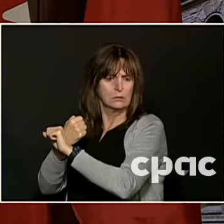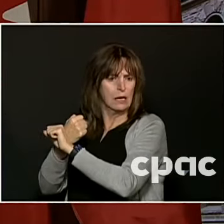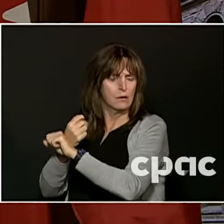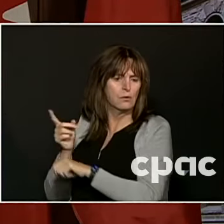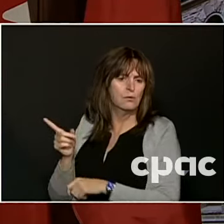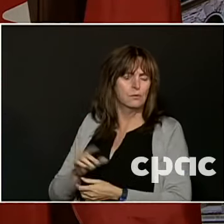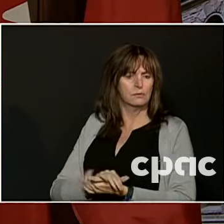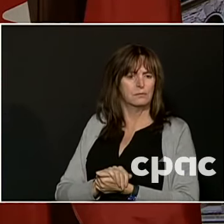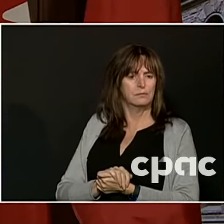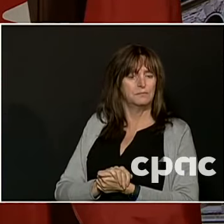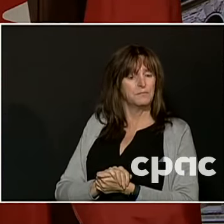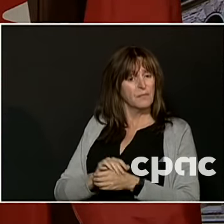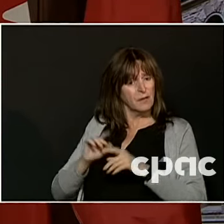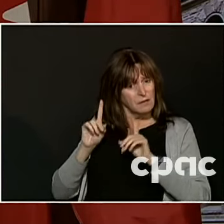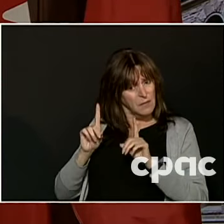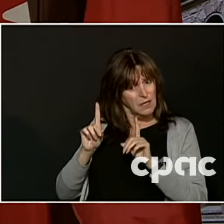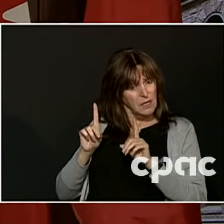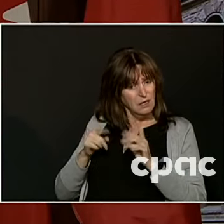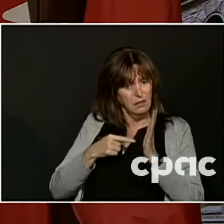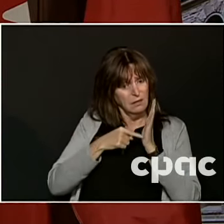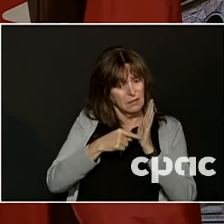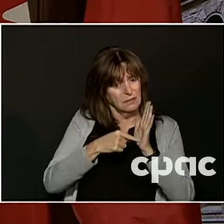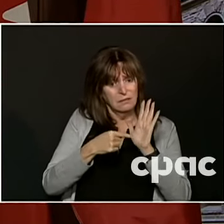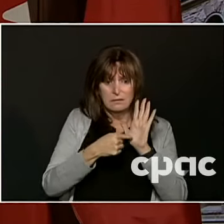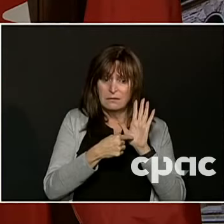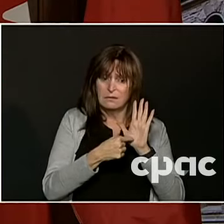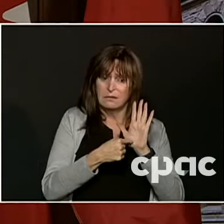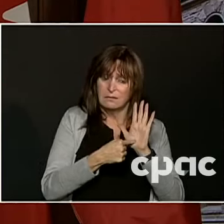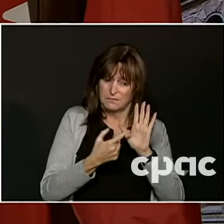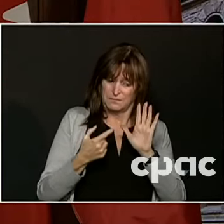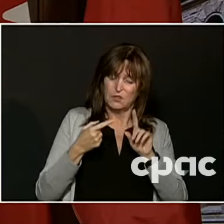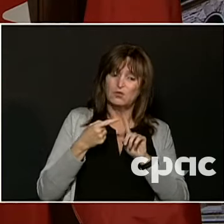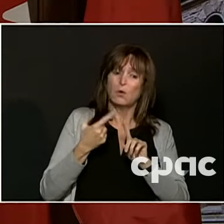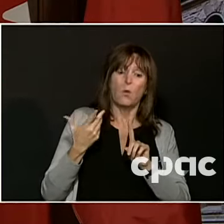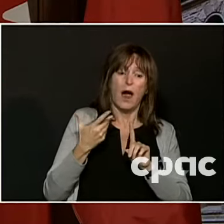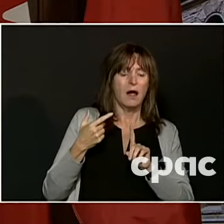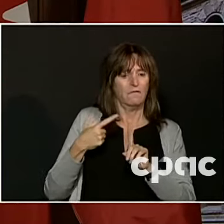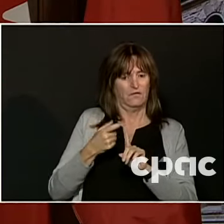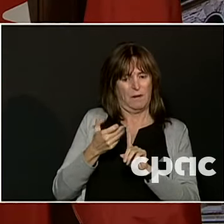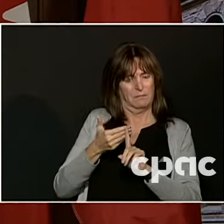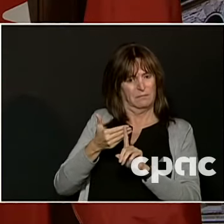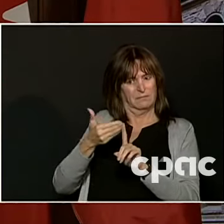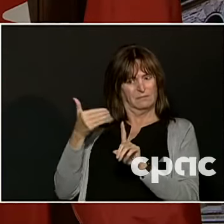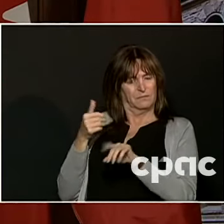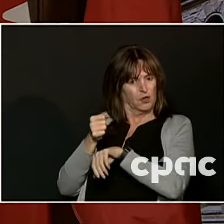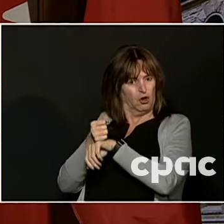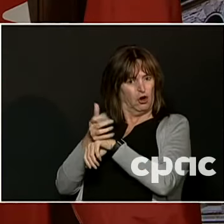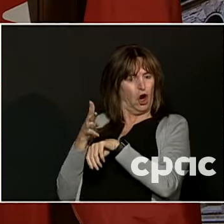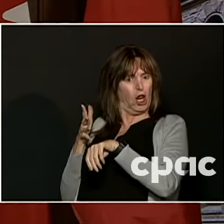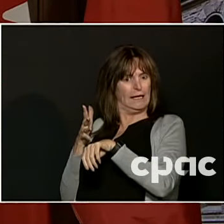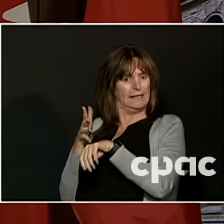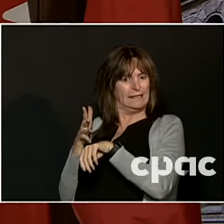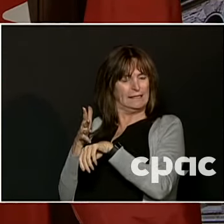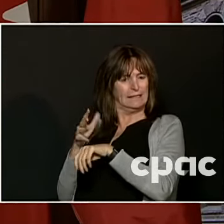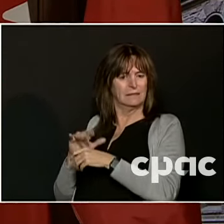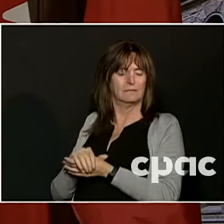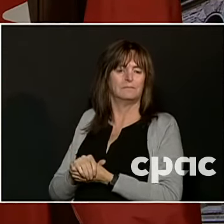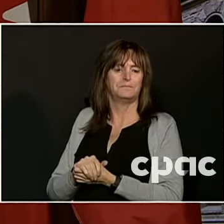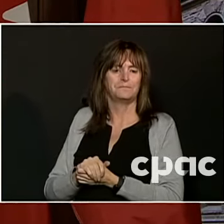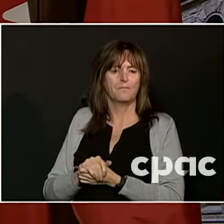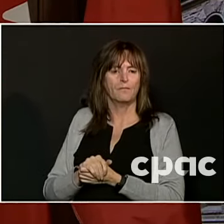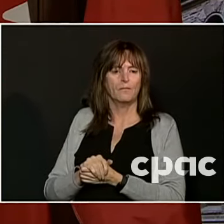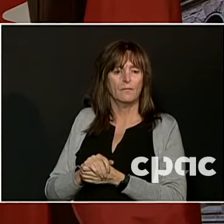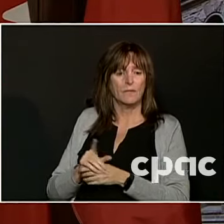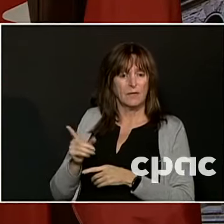of the growth of the disease or the growth of the epidemic or pandemic in France in the second wave, it gives us an idea where we